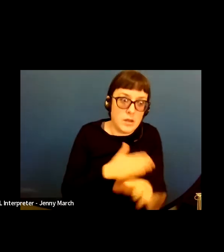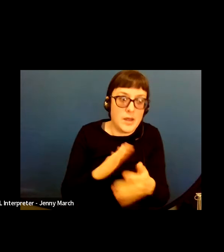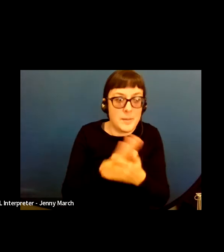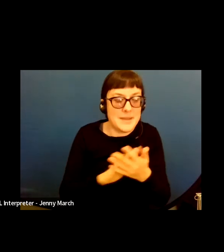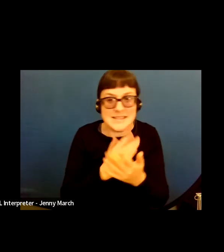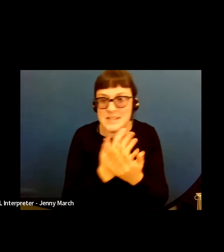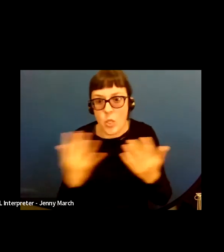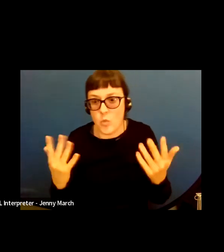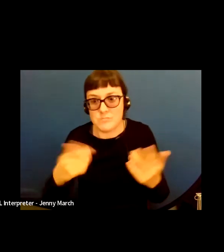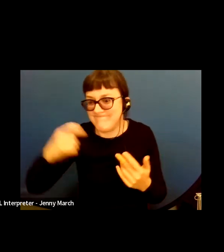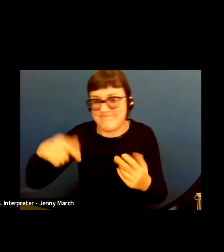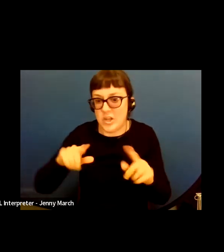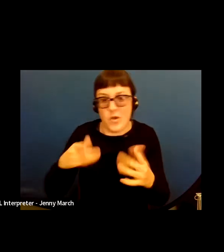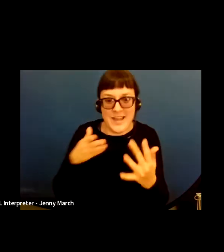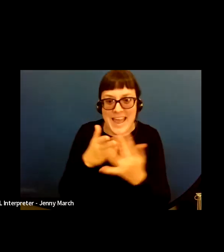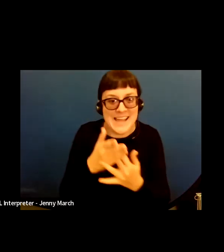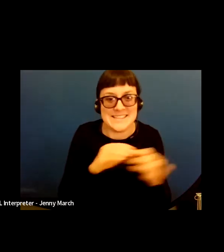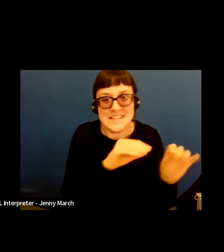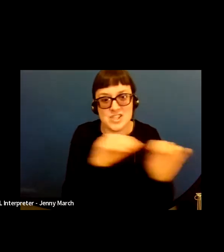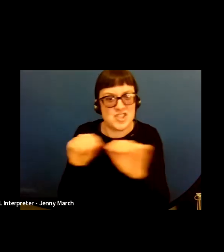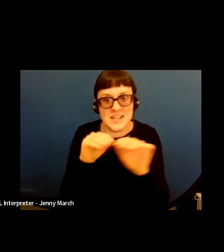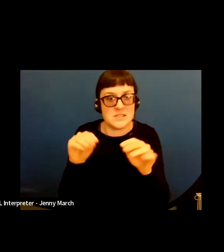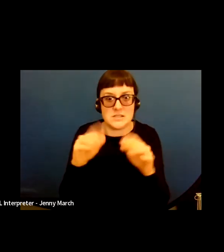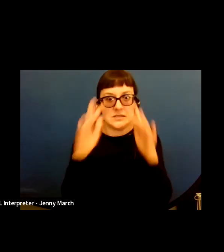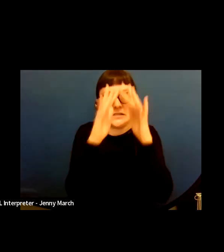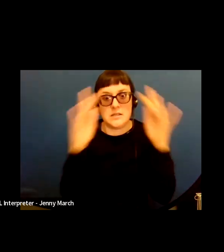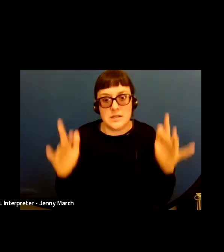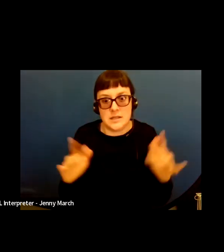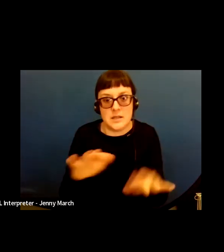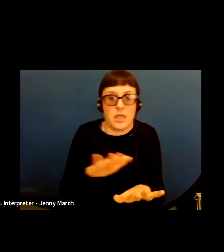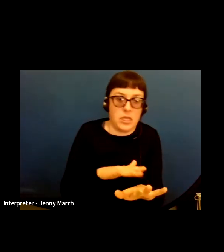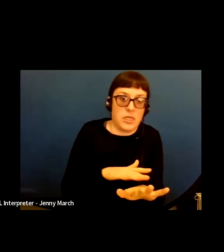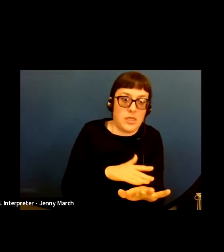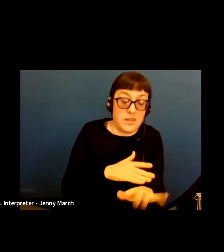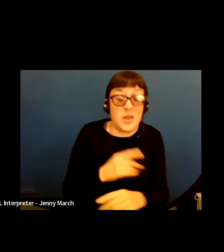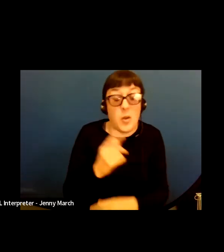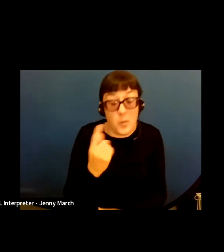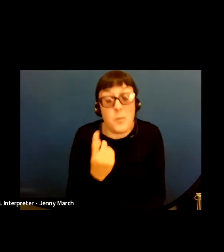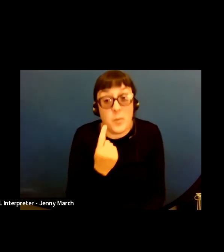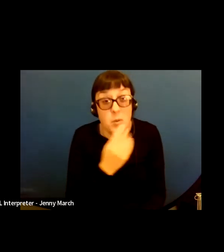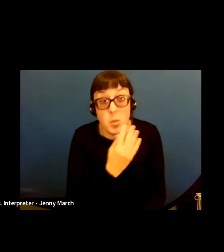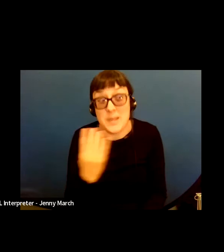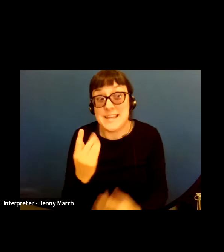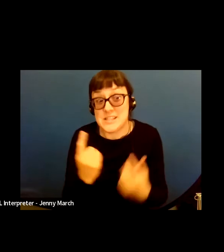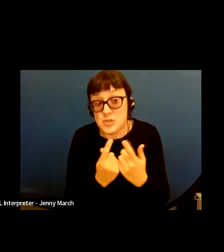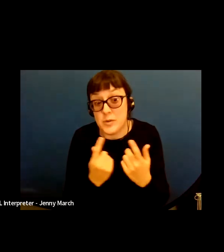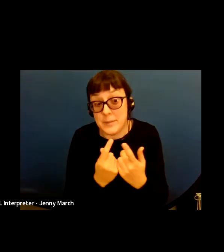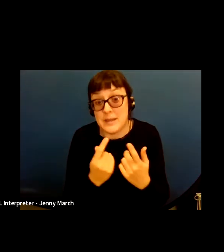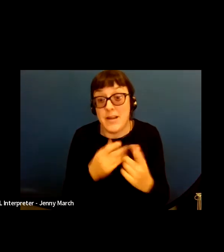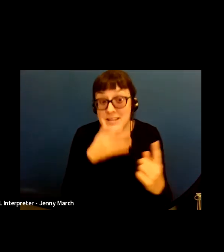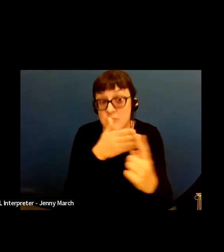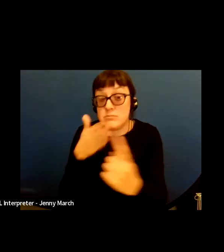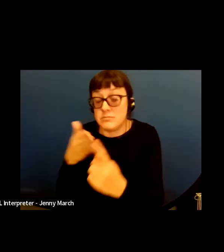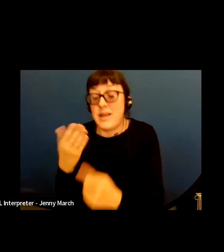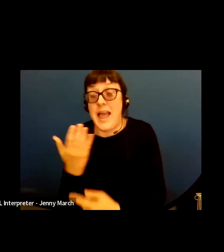actually accessing education too. So I wonder how many of these issues you've identified are actually,